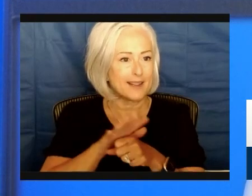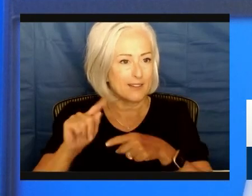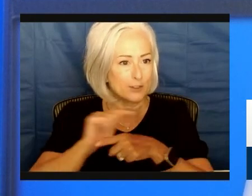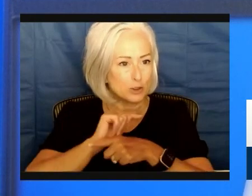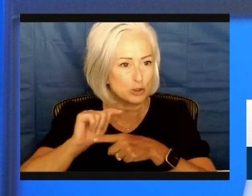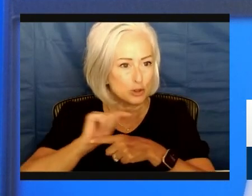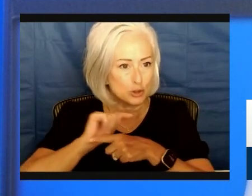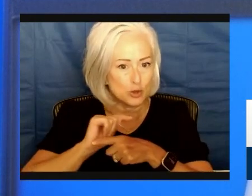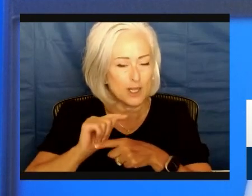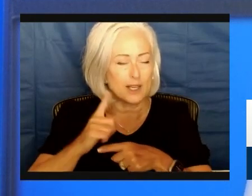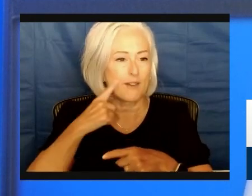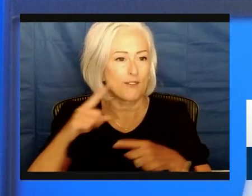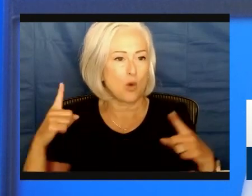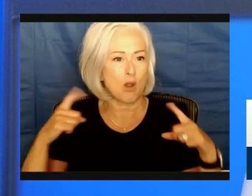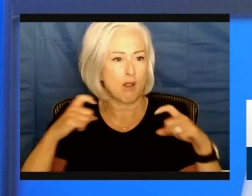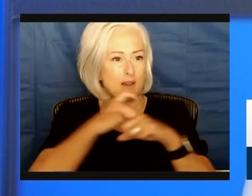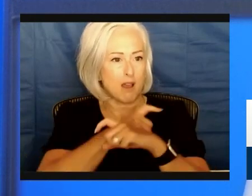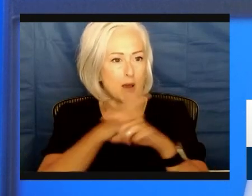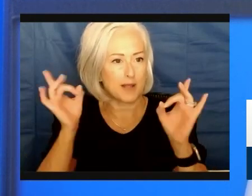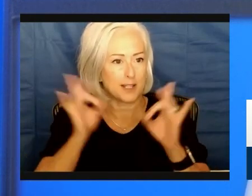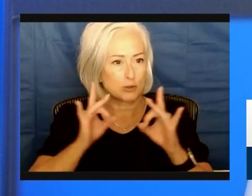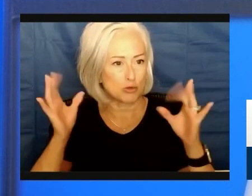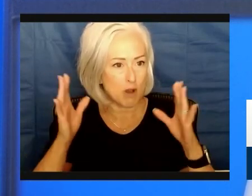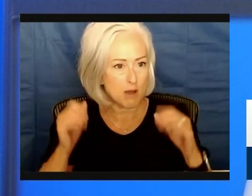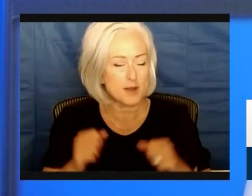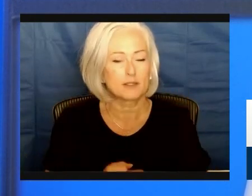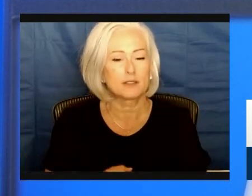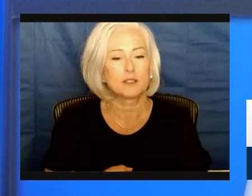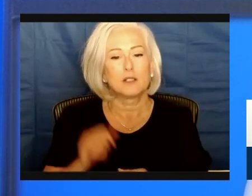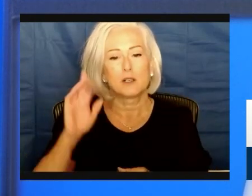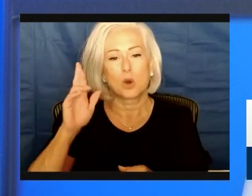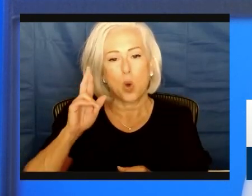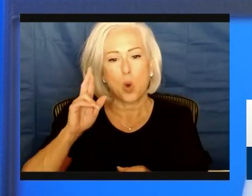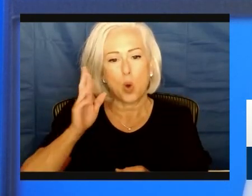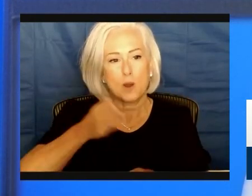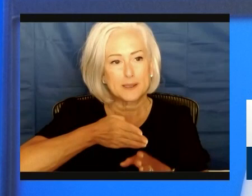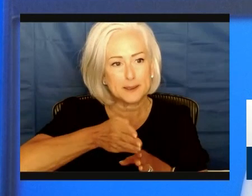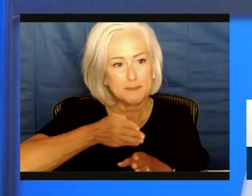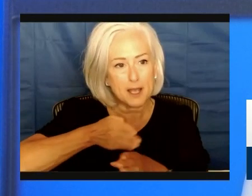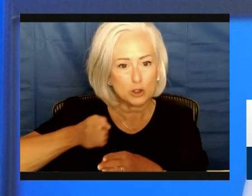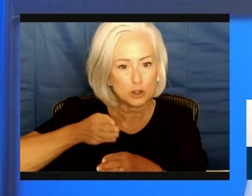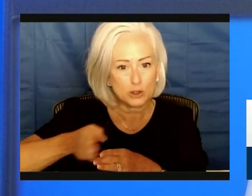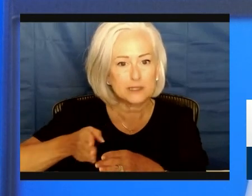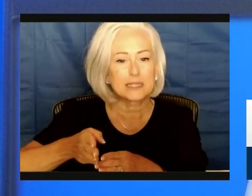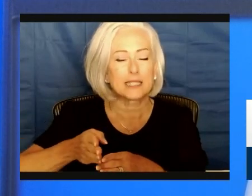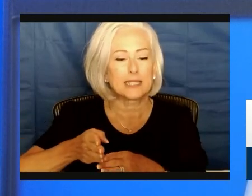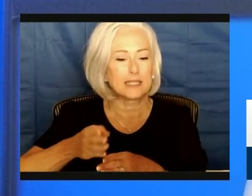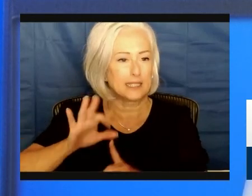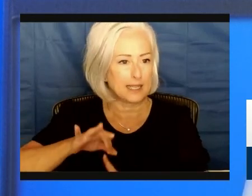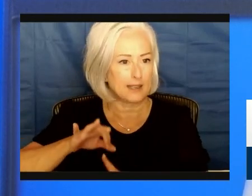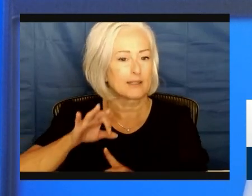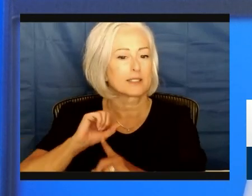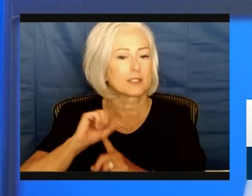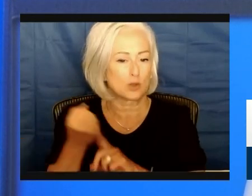complex traumas and for especially for pelvic acetabulum cases, and we were referring this patient to other